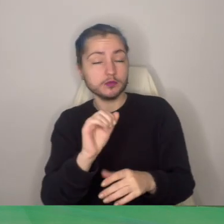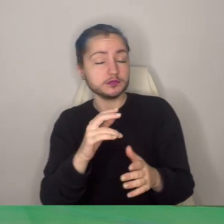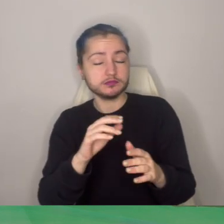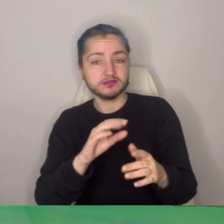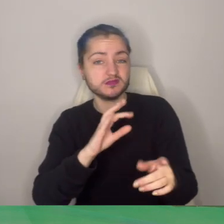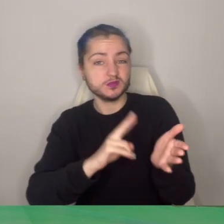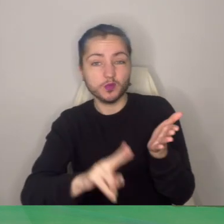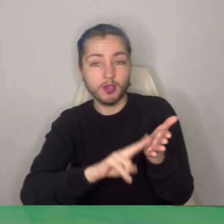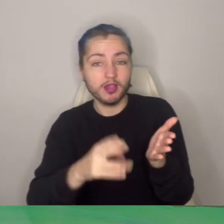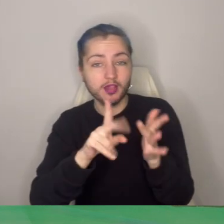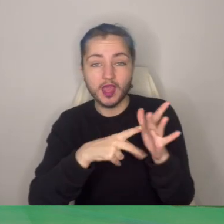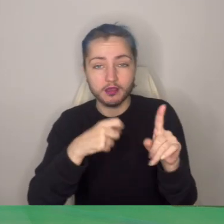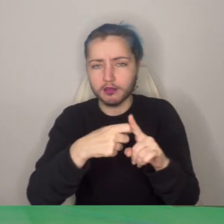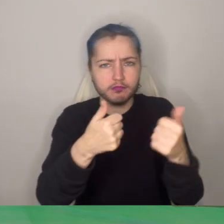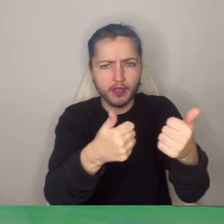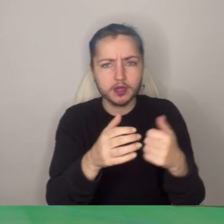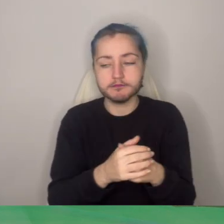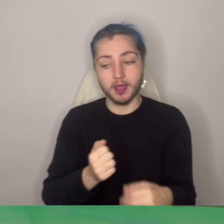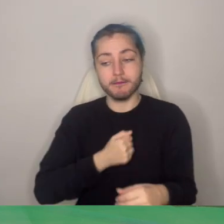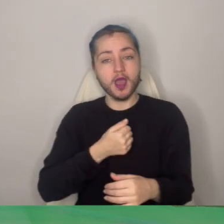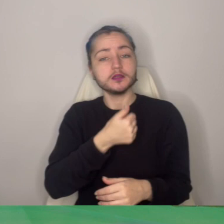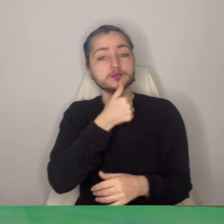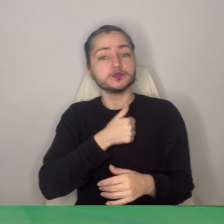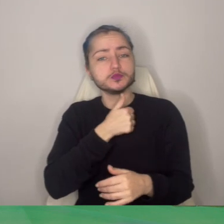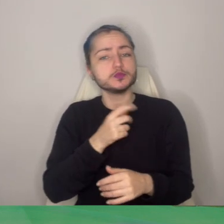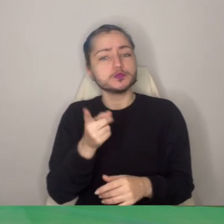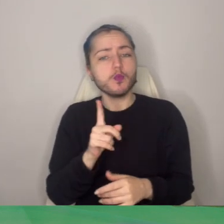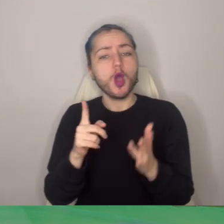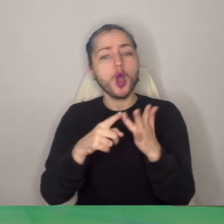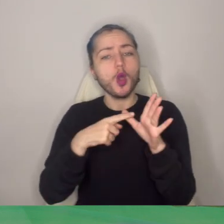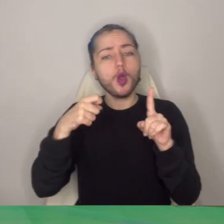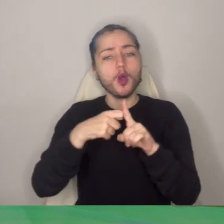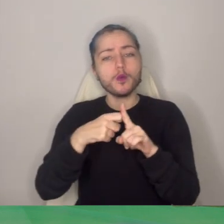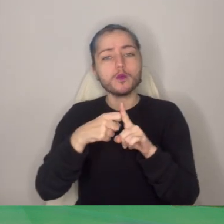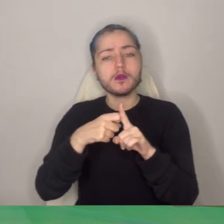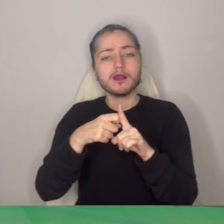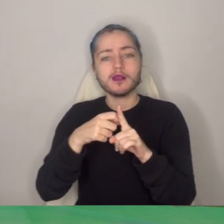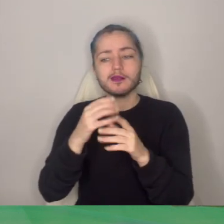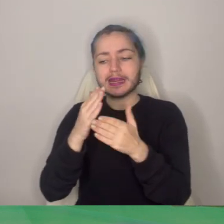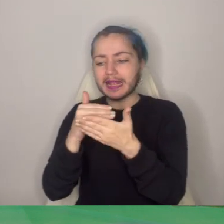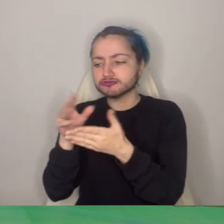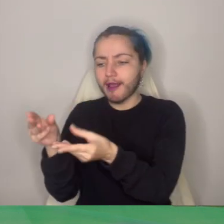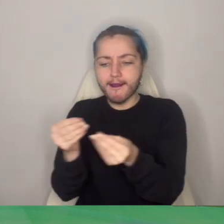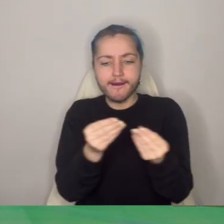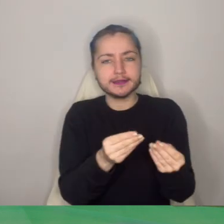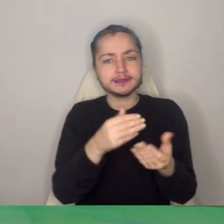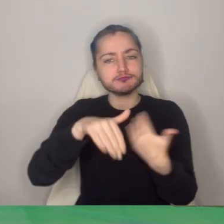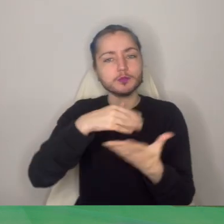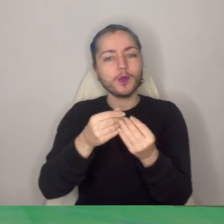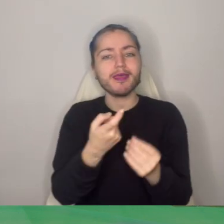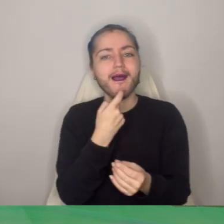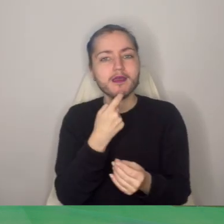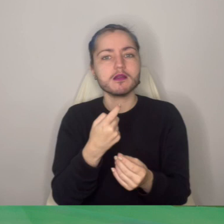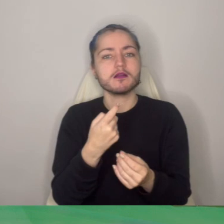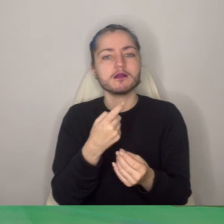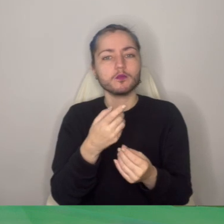do. This one is made using oak extract and iron, which reacts to create a chemical compound,